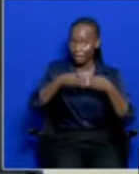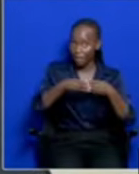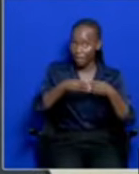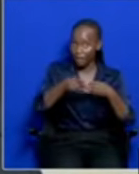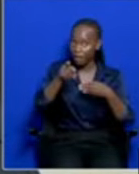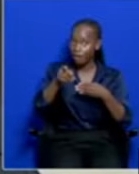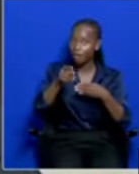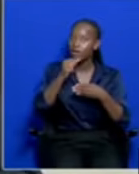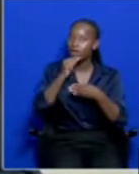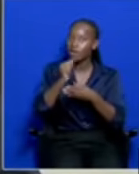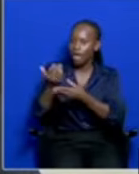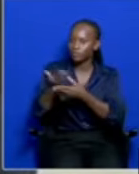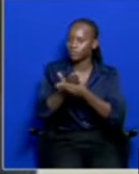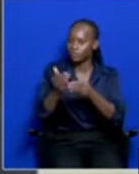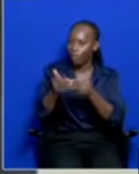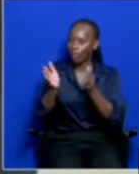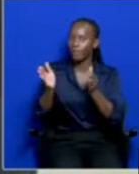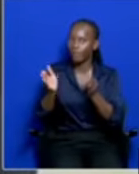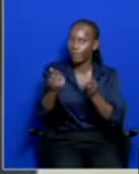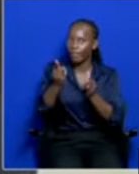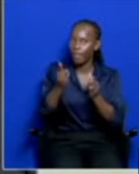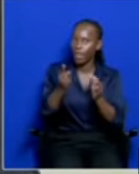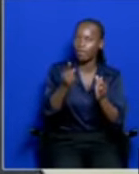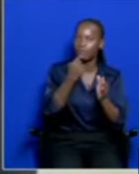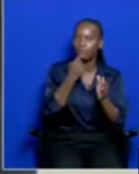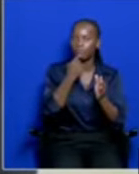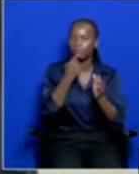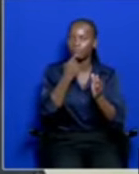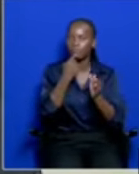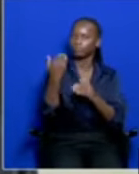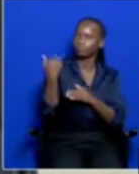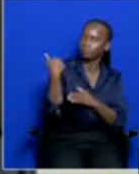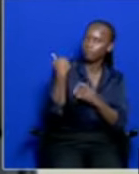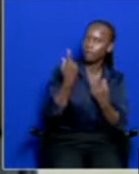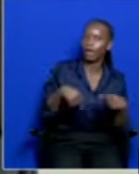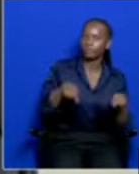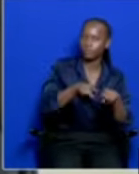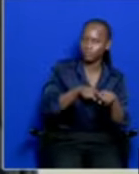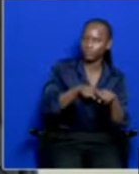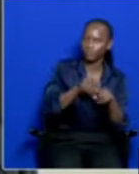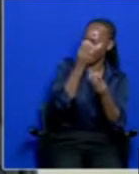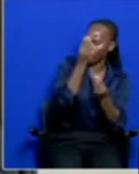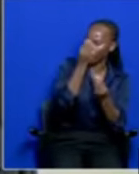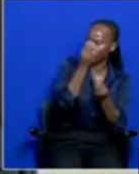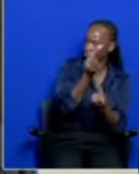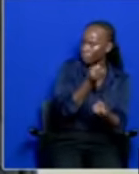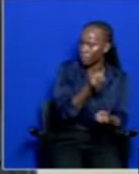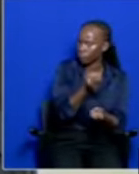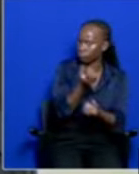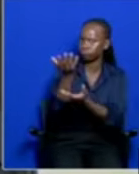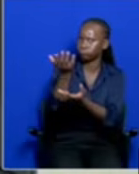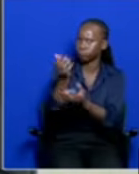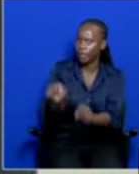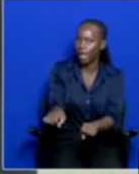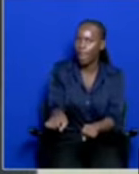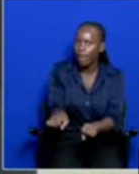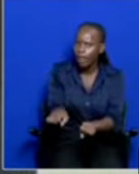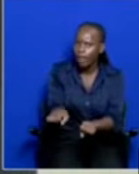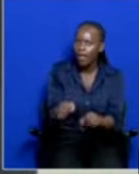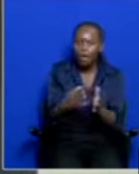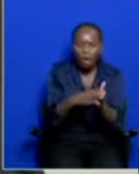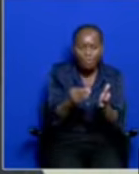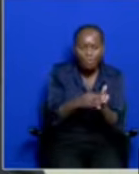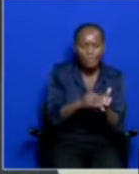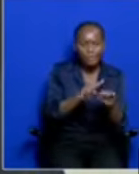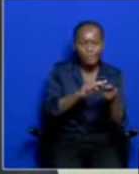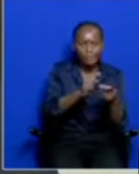for more information, and we gladly give them those copies, even if it is in an